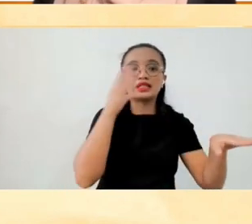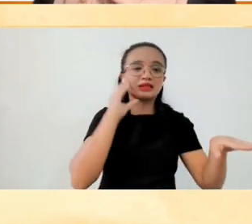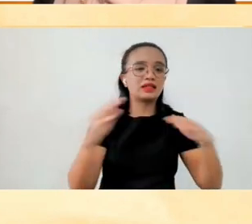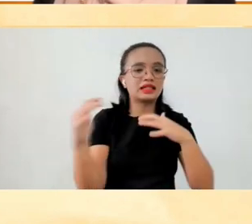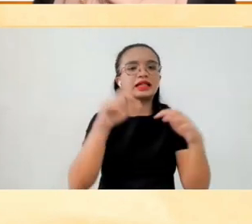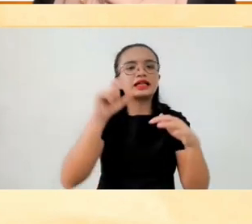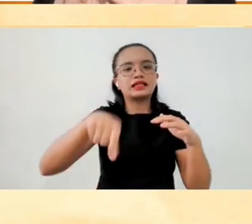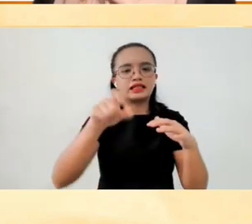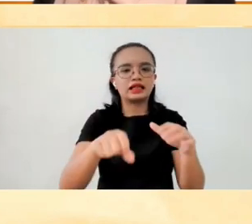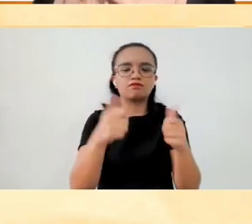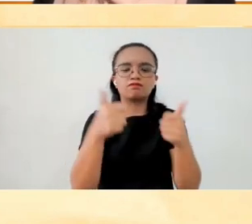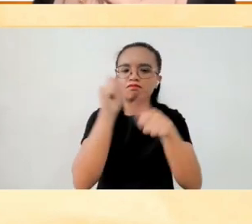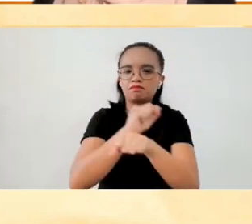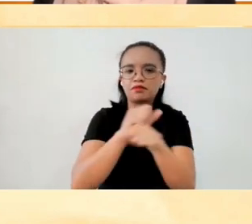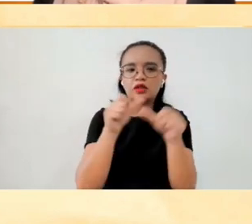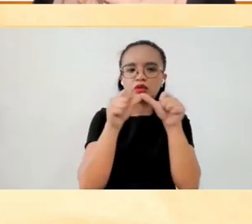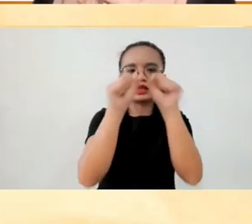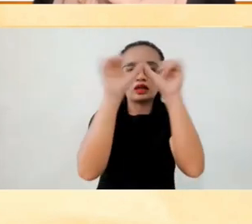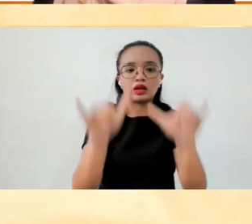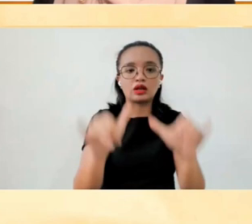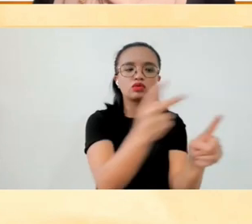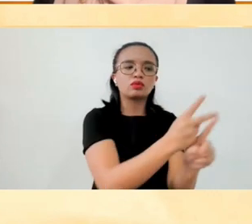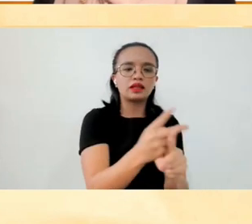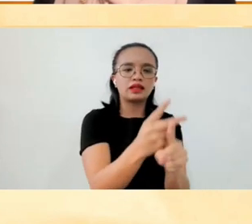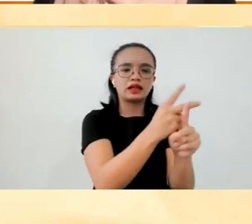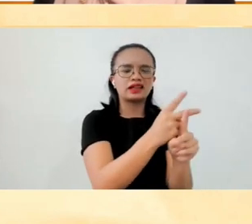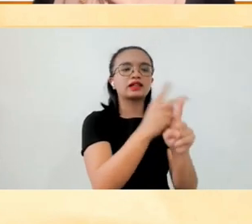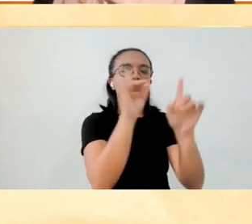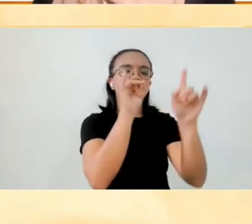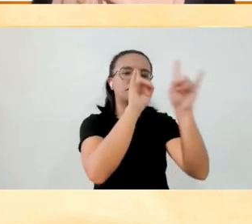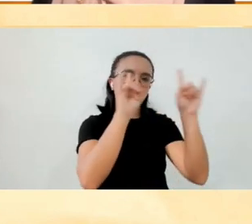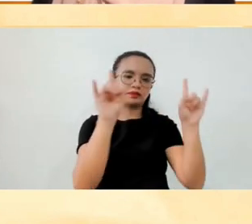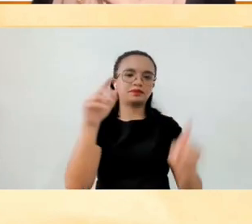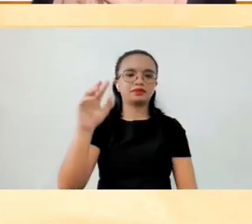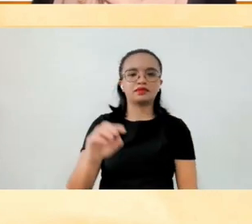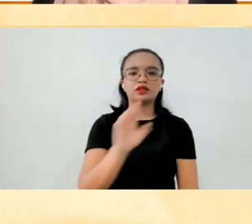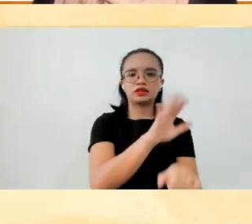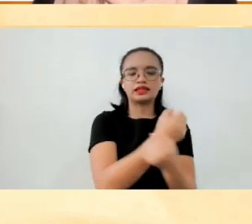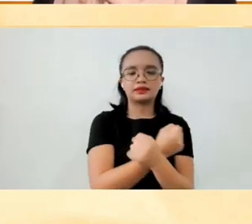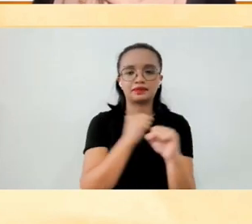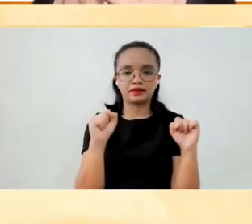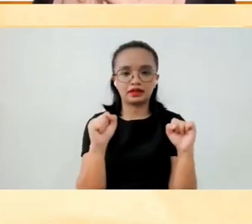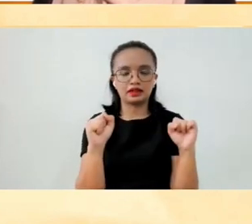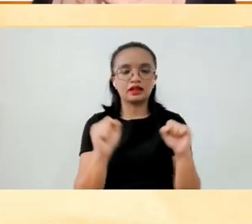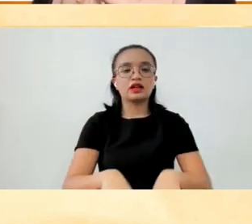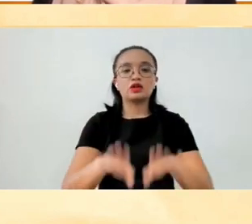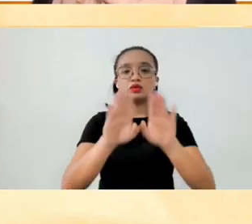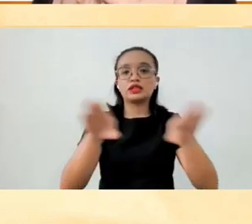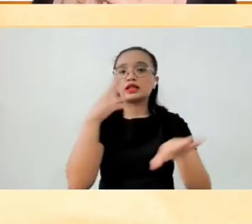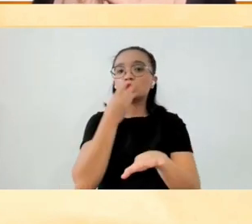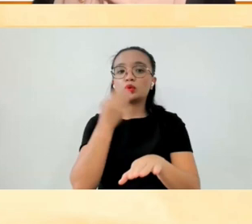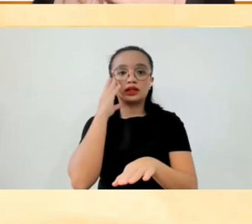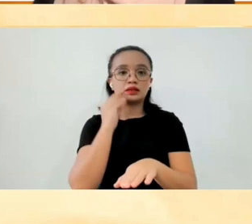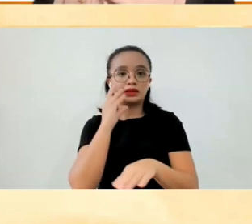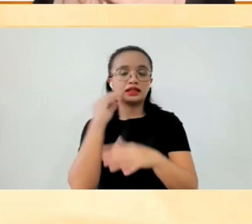effective and sustainable systems to protect them and promote their welfare. Children affected by conflict can be protected